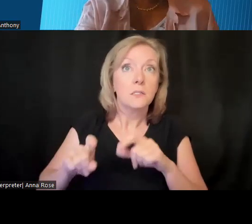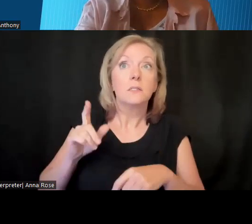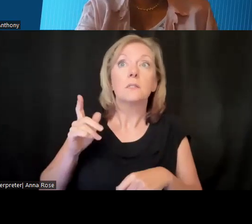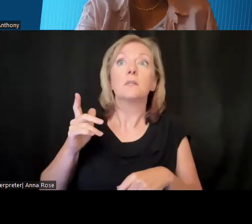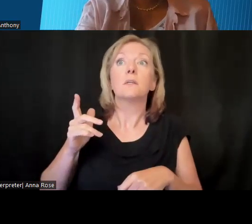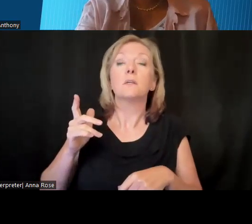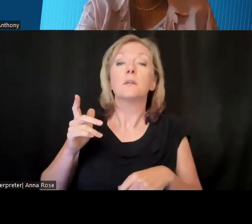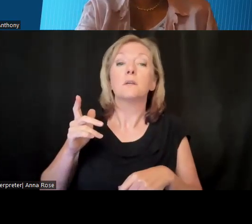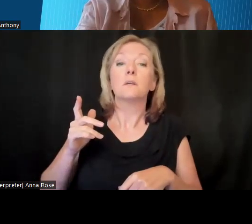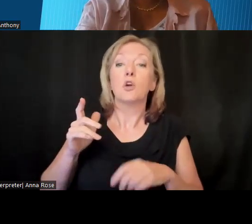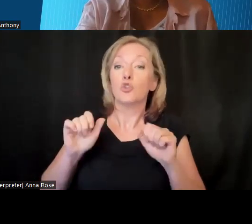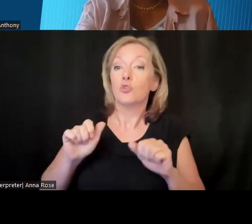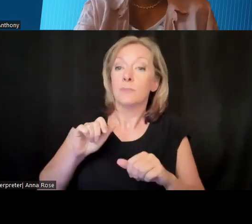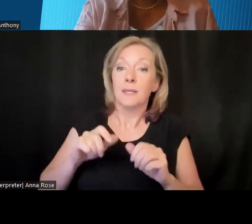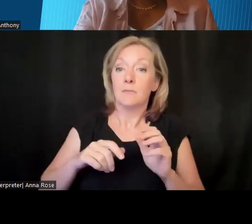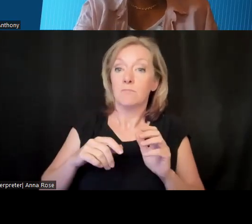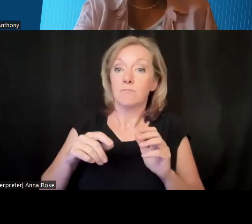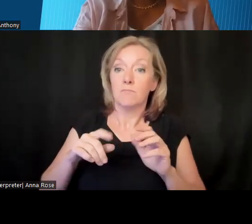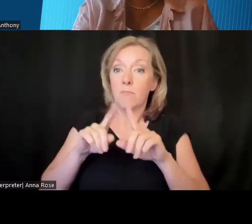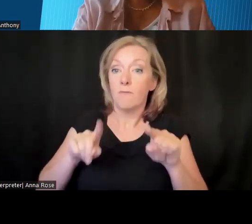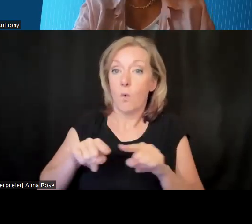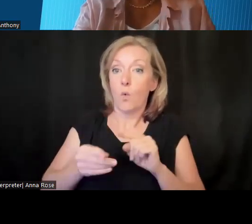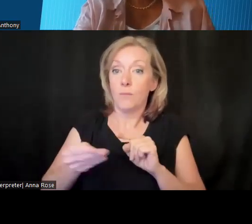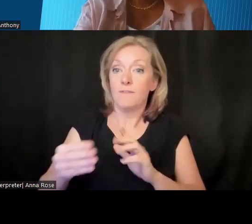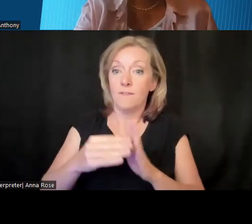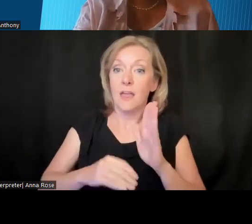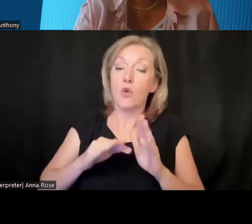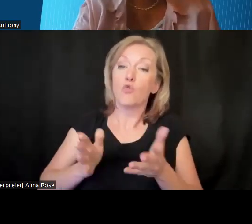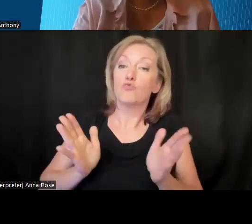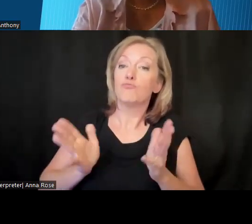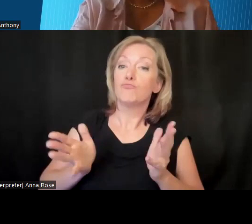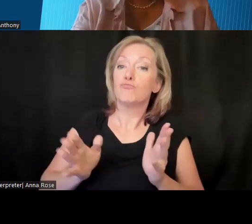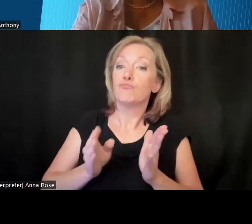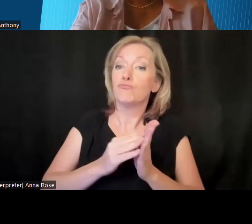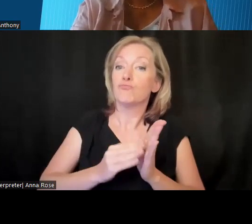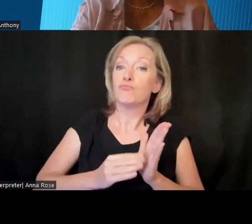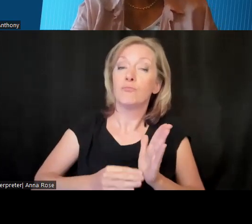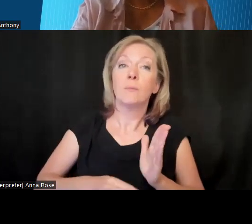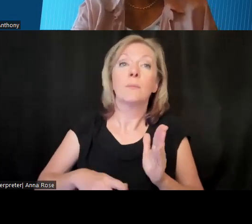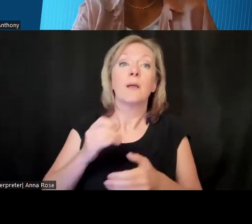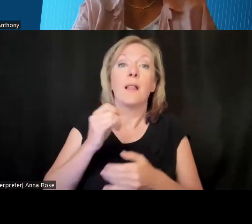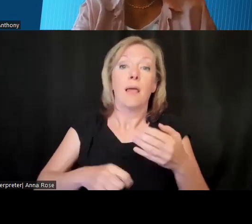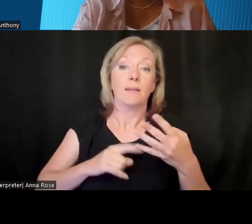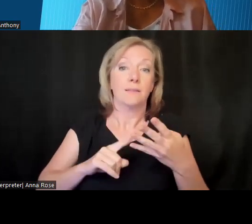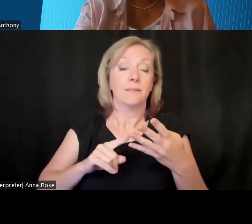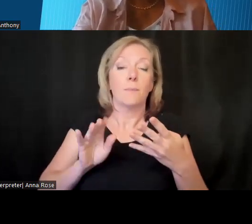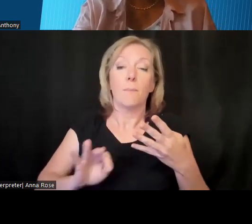in an actual verbal conversation. And then this last one is really important. When we do our vision